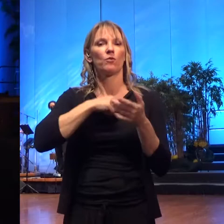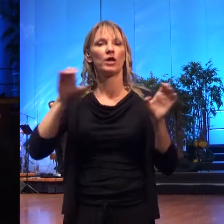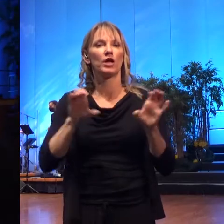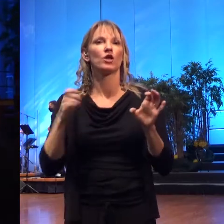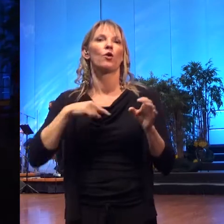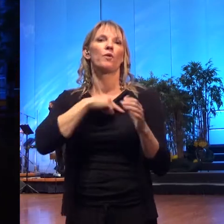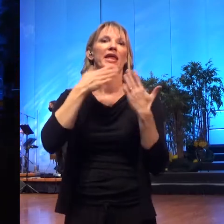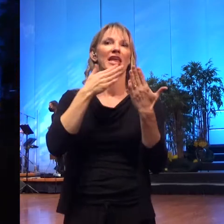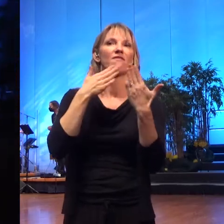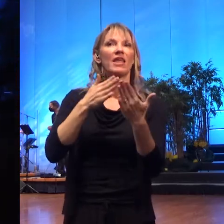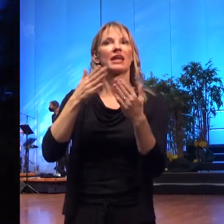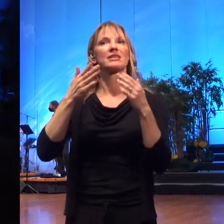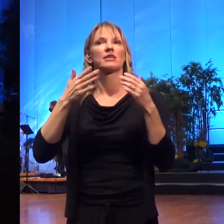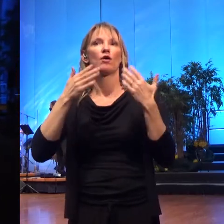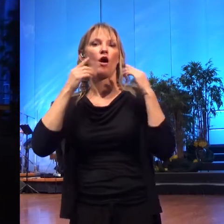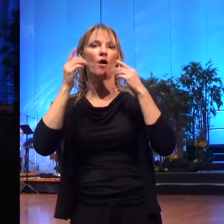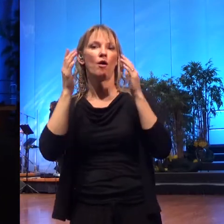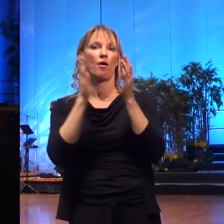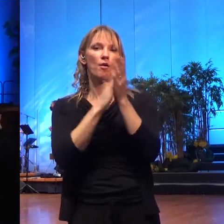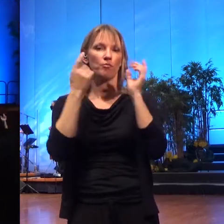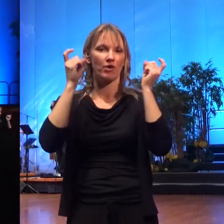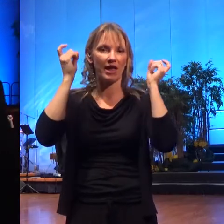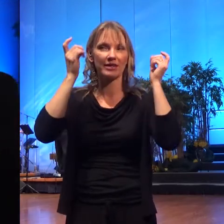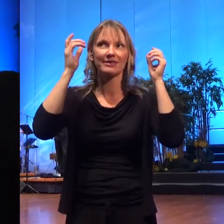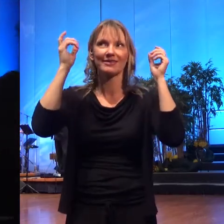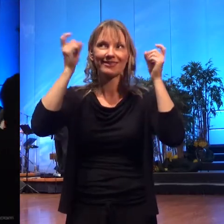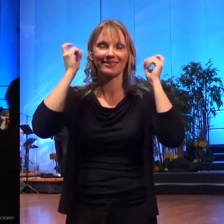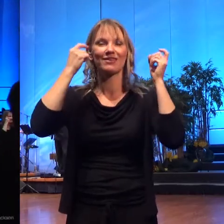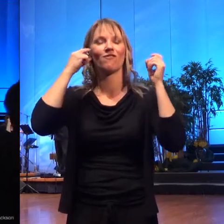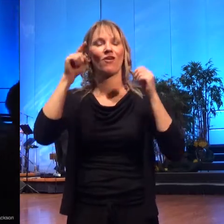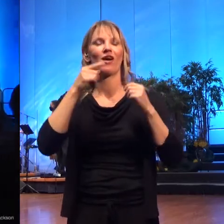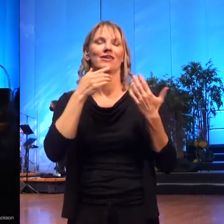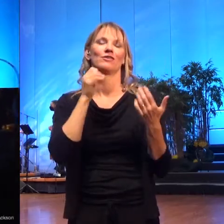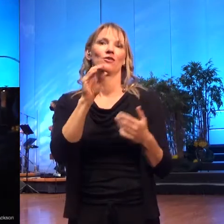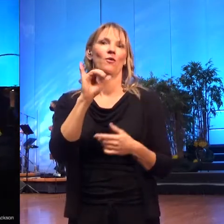We give thanks and praise for it. And so it is.